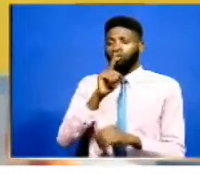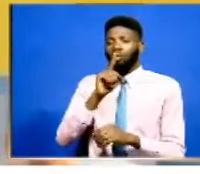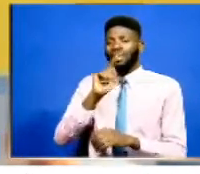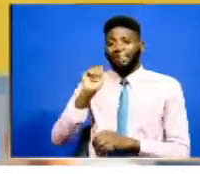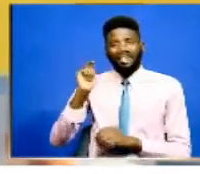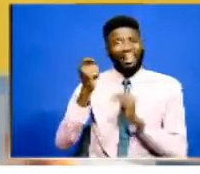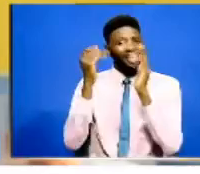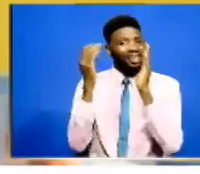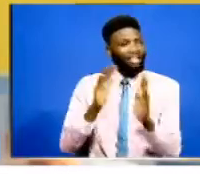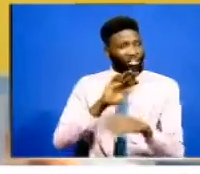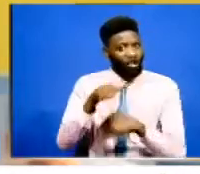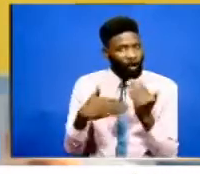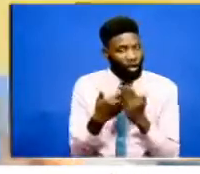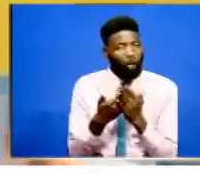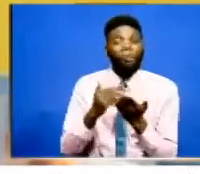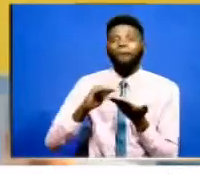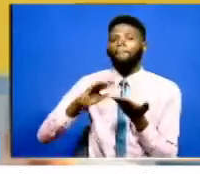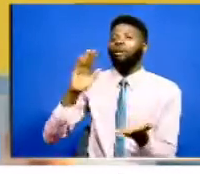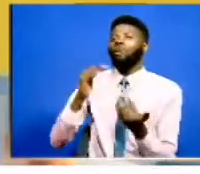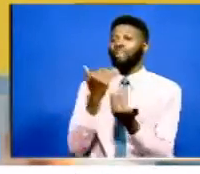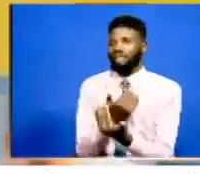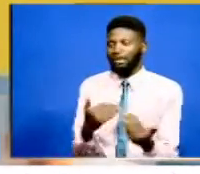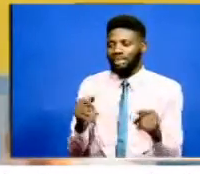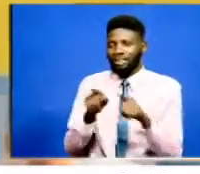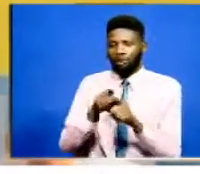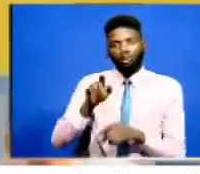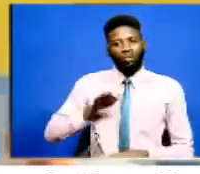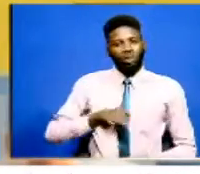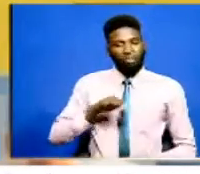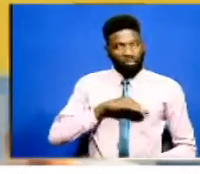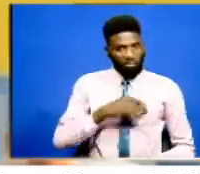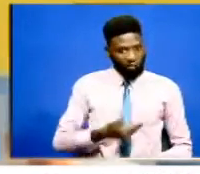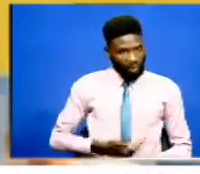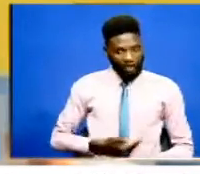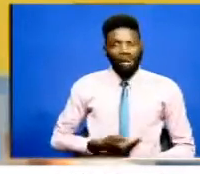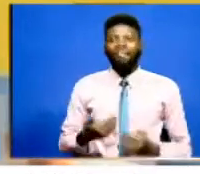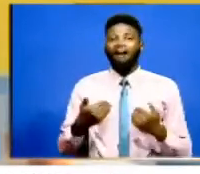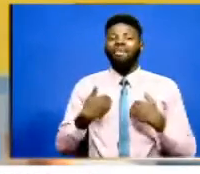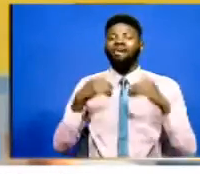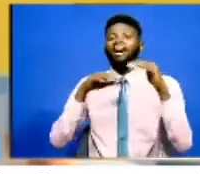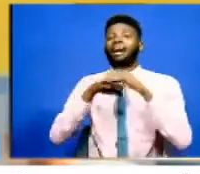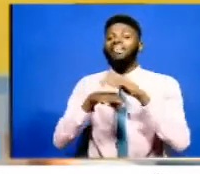and pregnant women, have access to life-saving medicines,